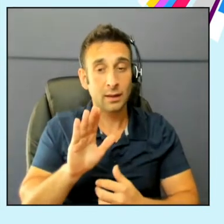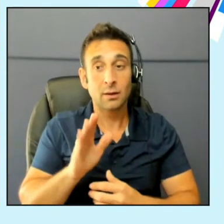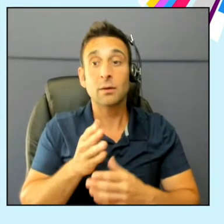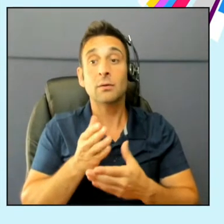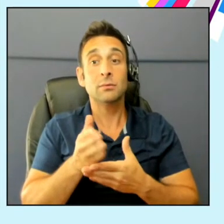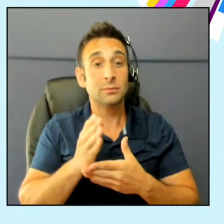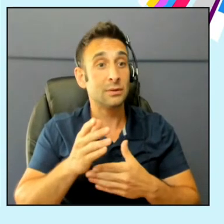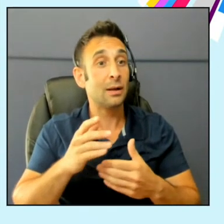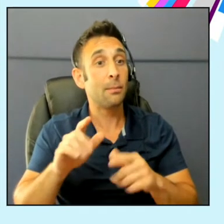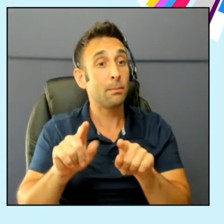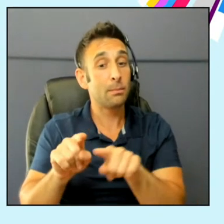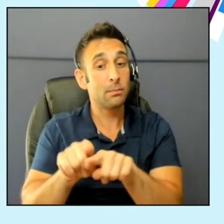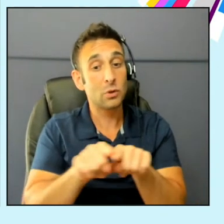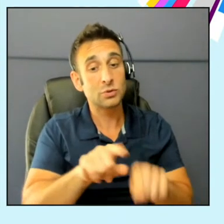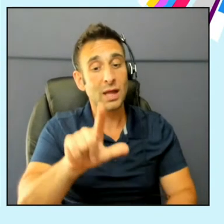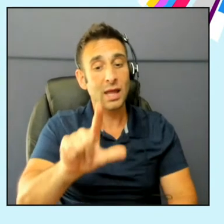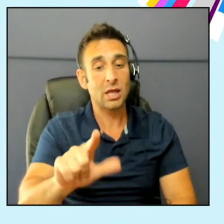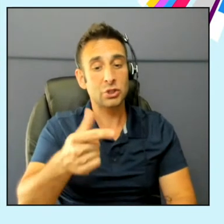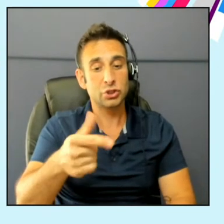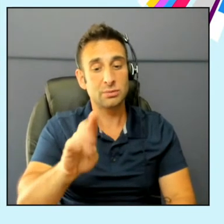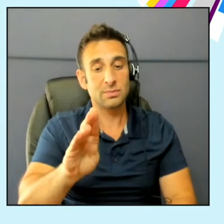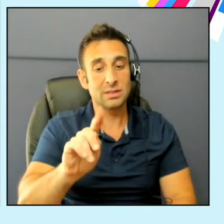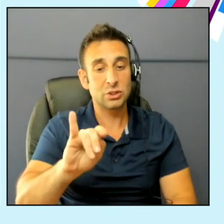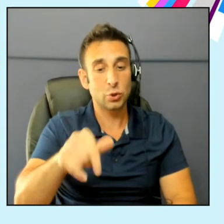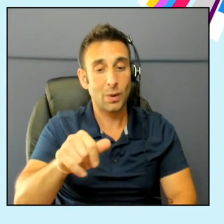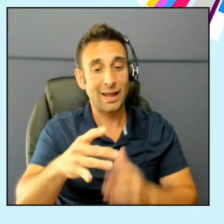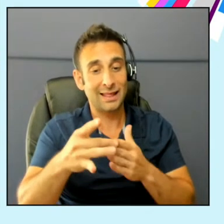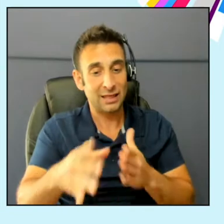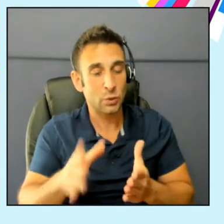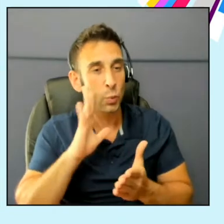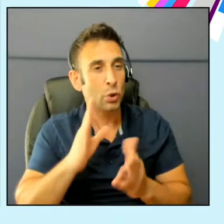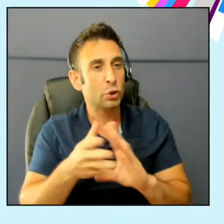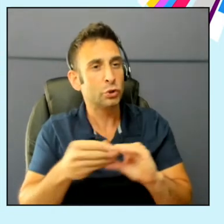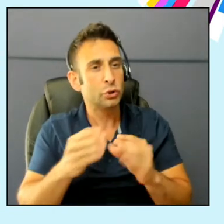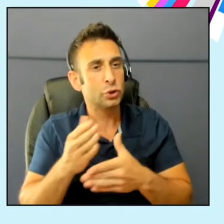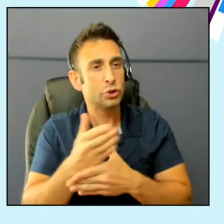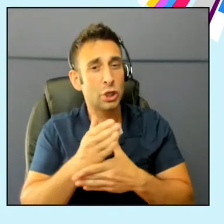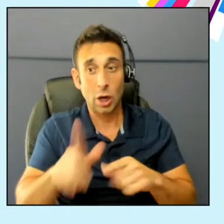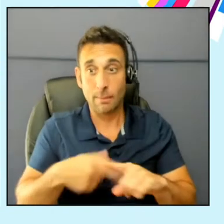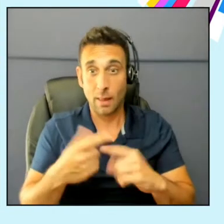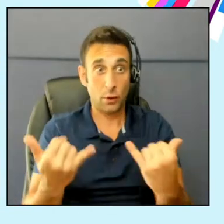LGBTQIA plus leaders across Microsoft to talk about the state of the queer world today.